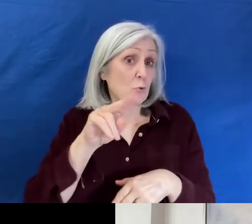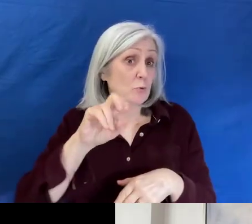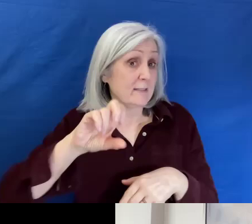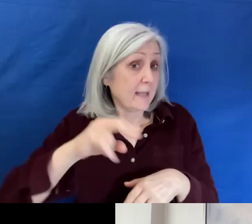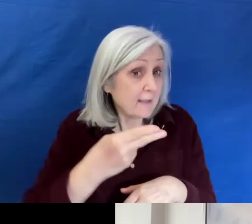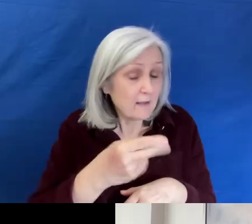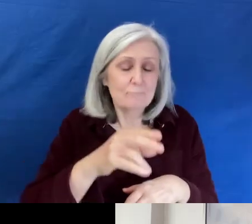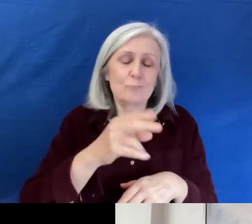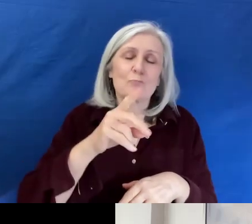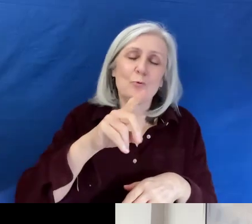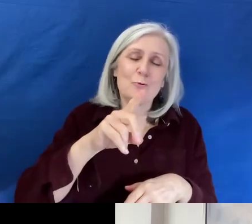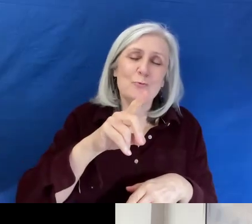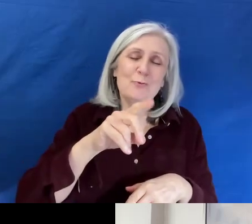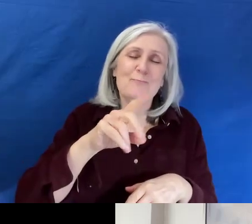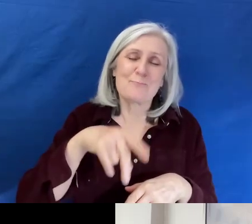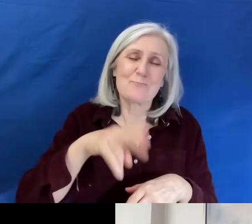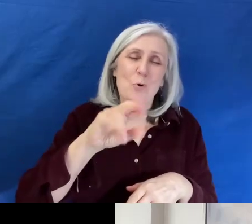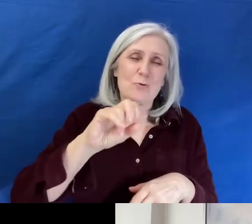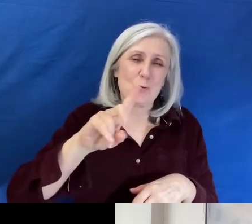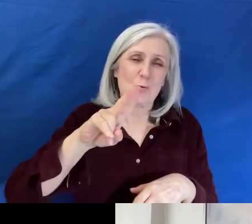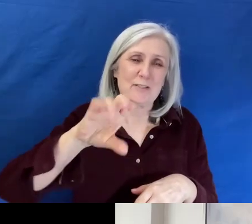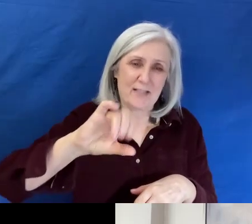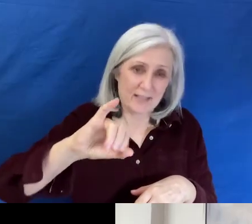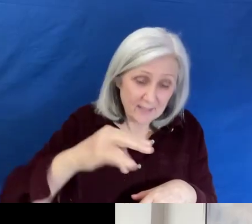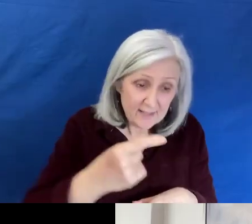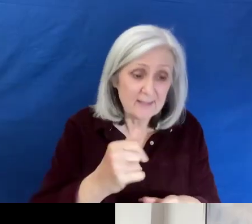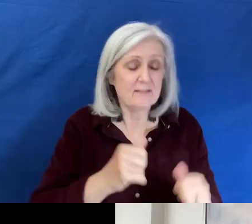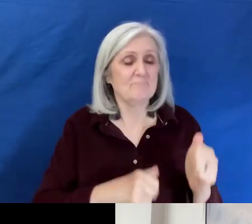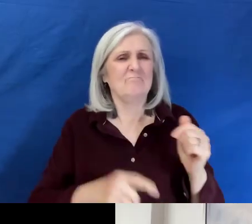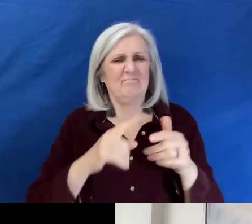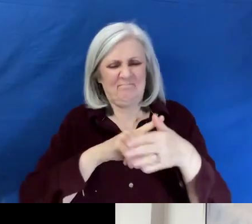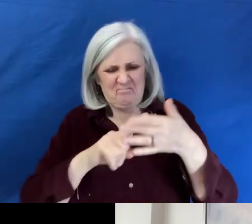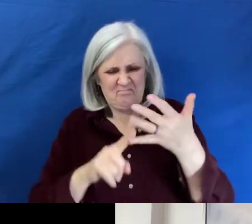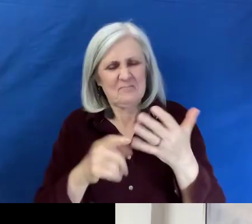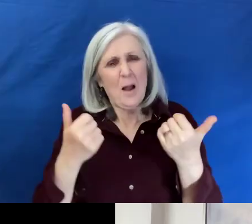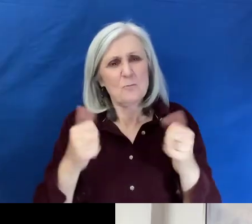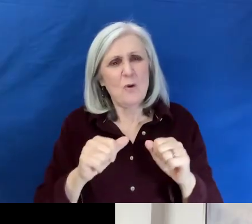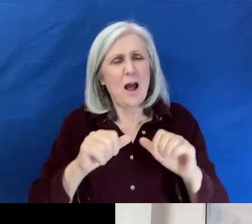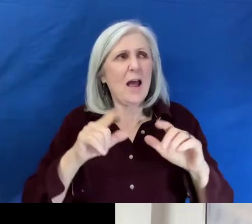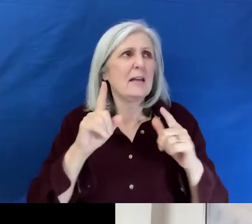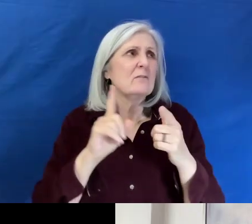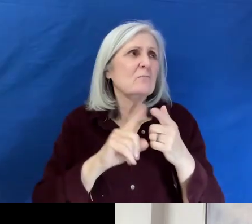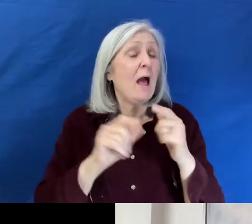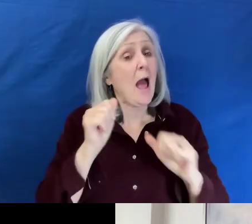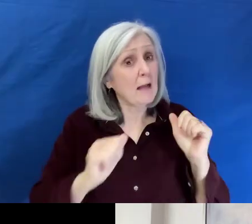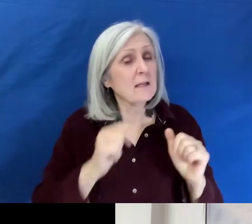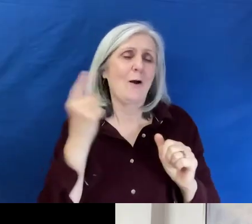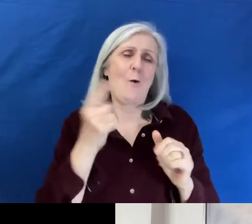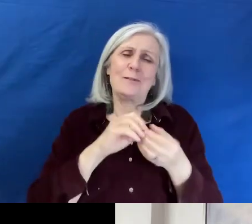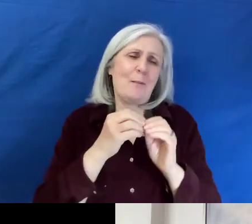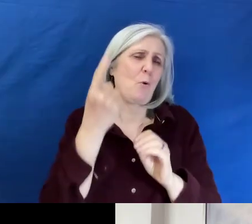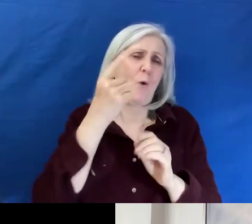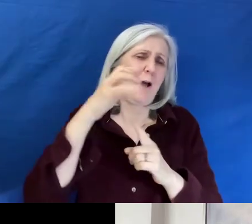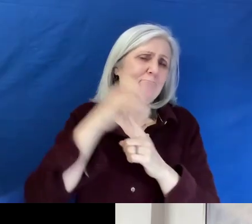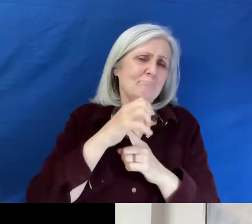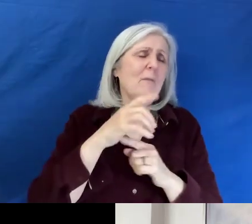directing and writing and that whole thing. So I'm definitely trying to kind of like acting is always my number one, but